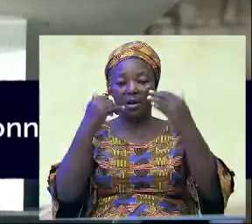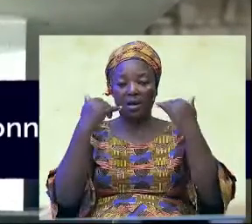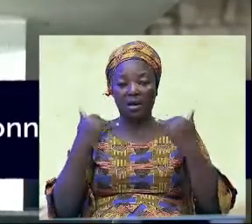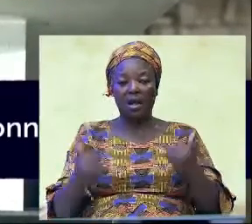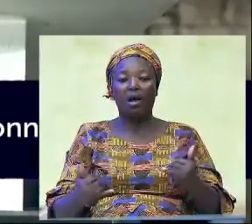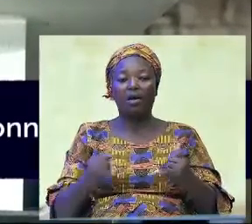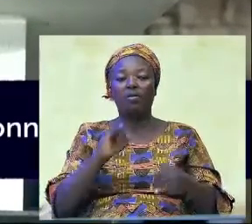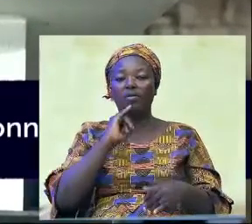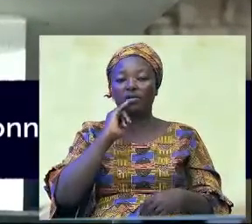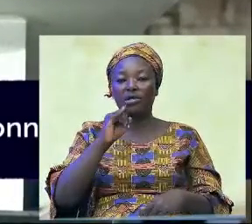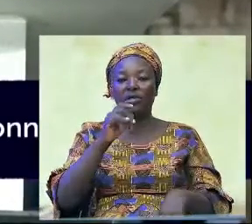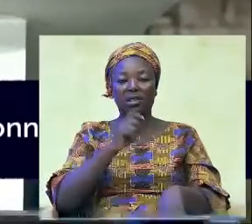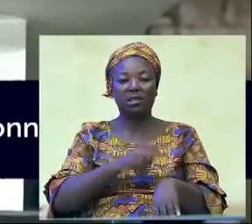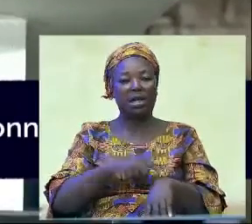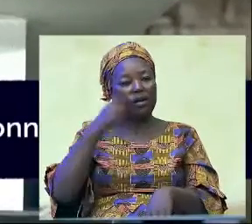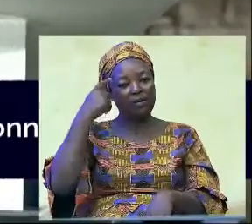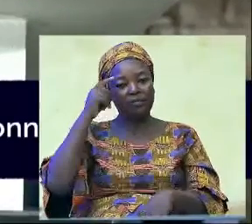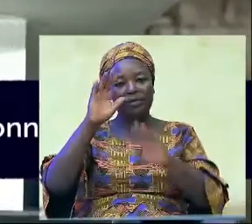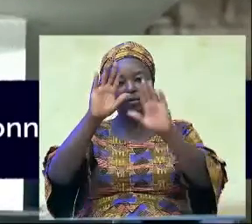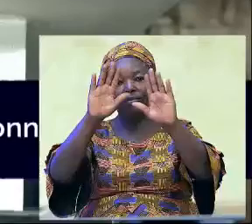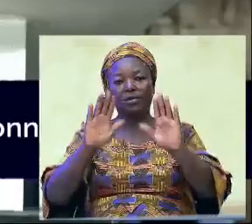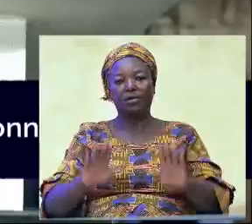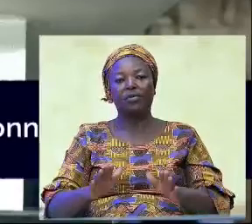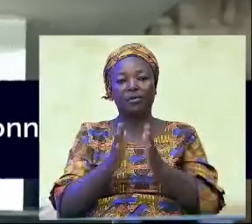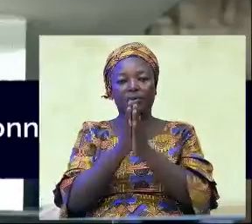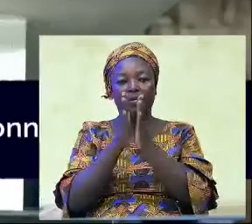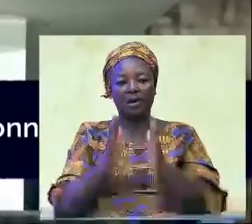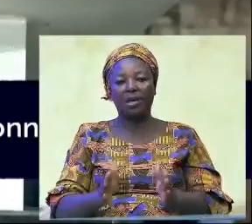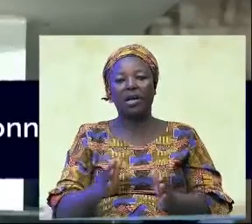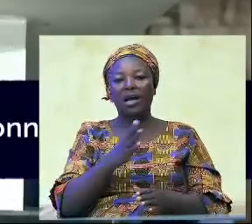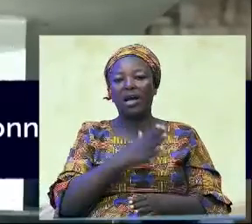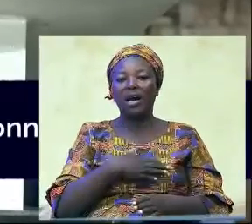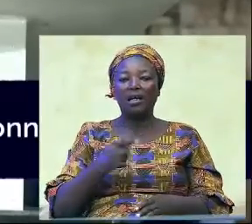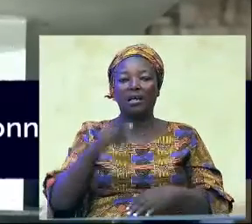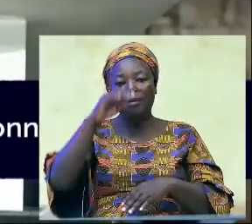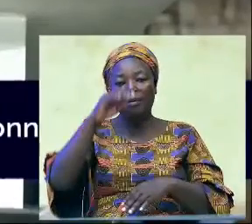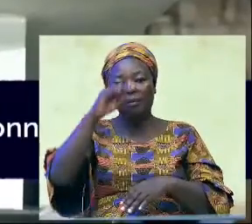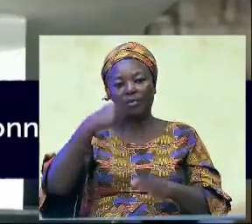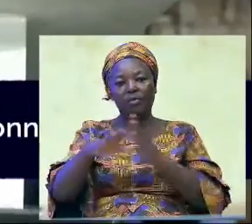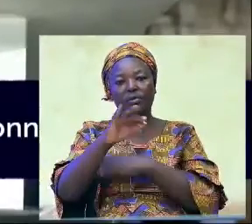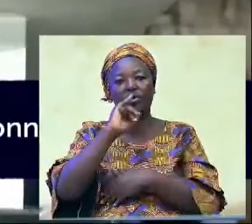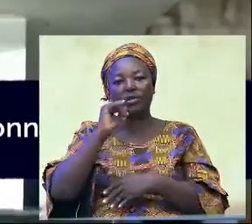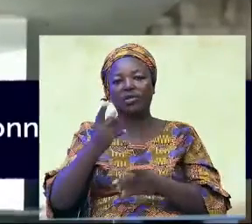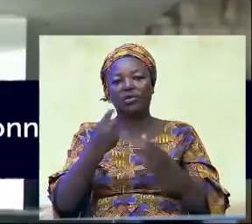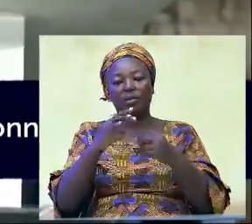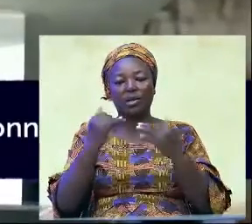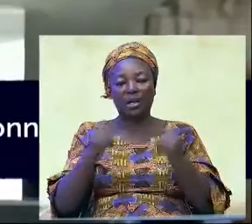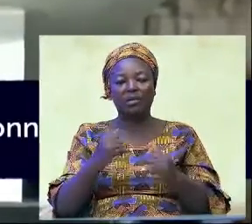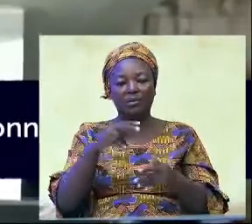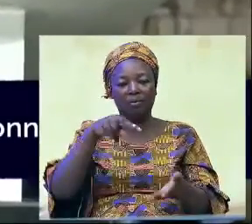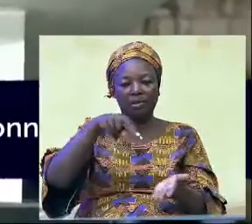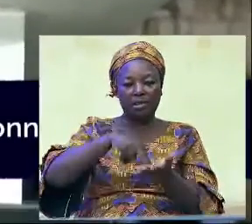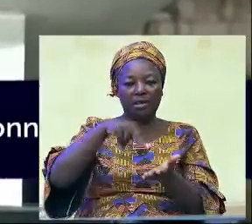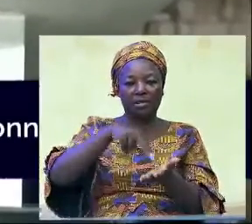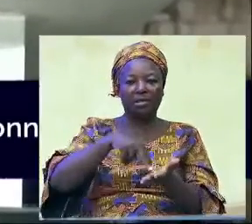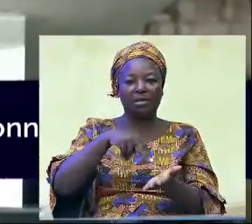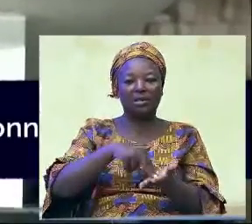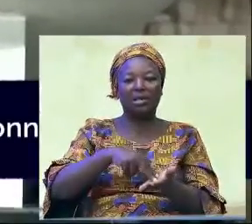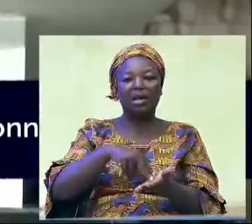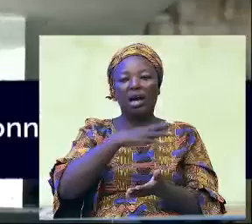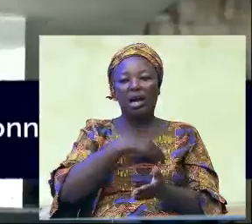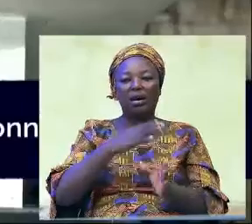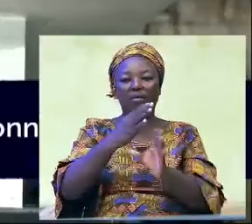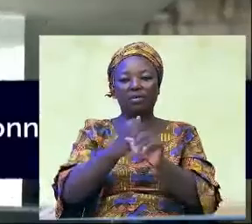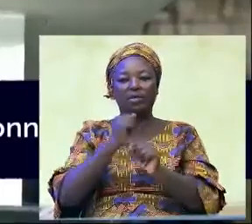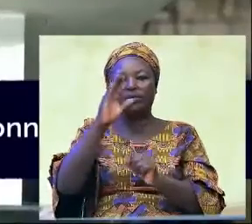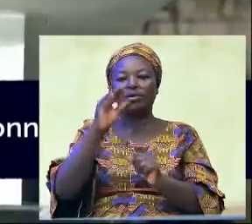Thank you very much. God bless you. Now it's time for miracle prayer. And the man of God is